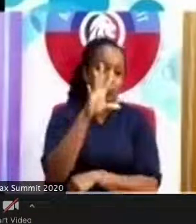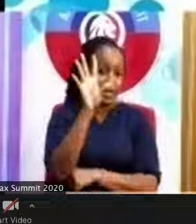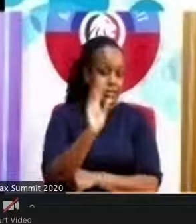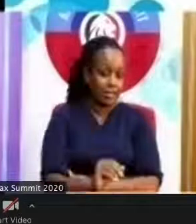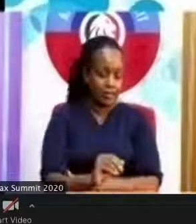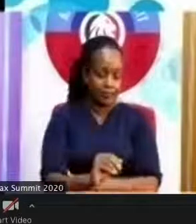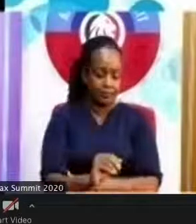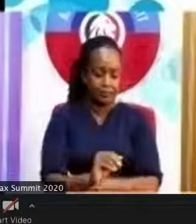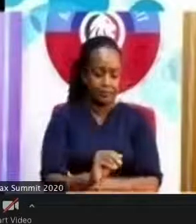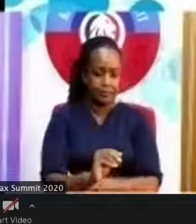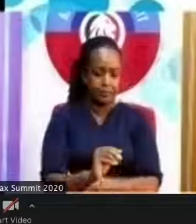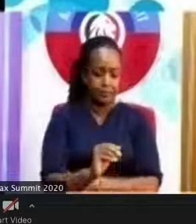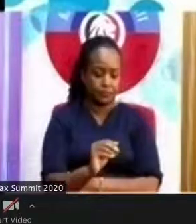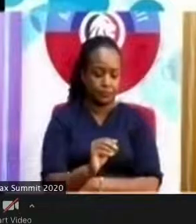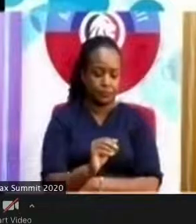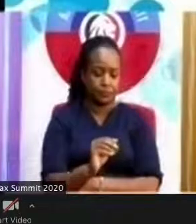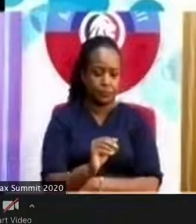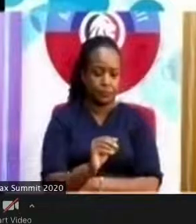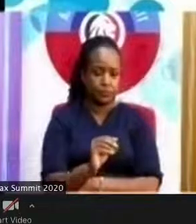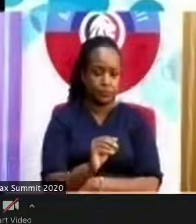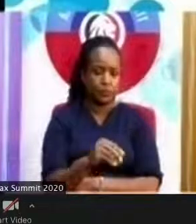Now, what now are we doing